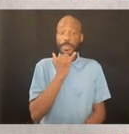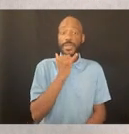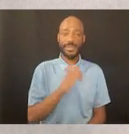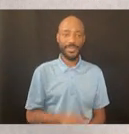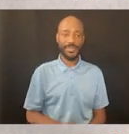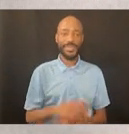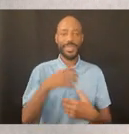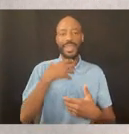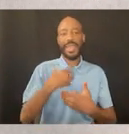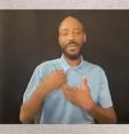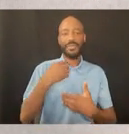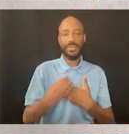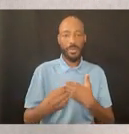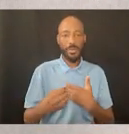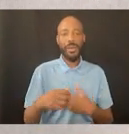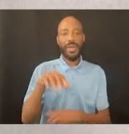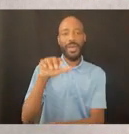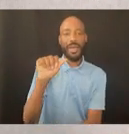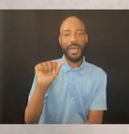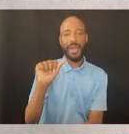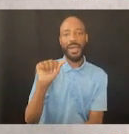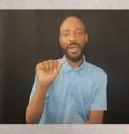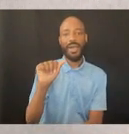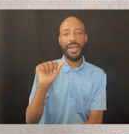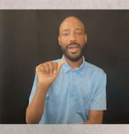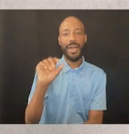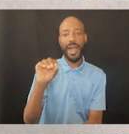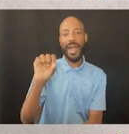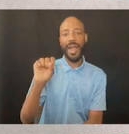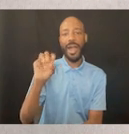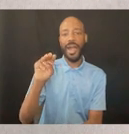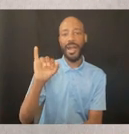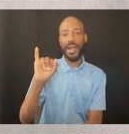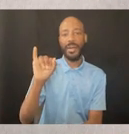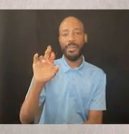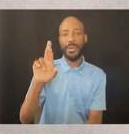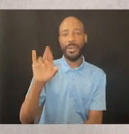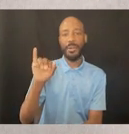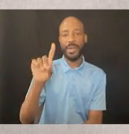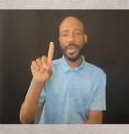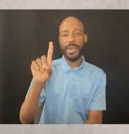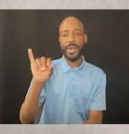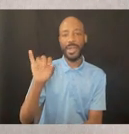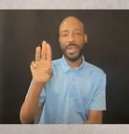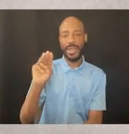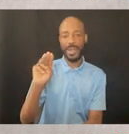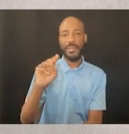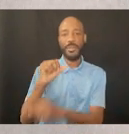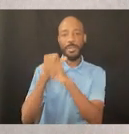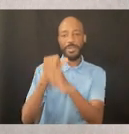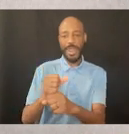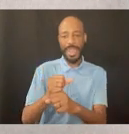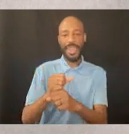Osmeridium Protective Suit from 2016, made out of found objects. It's a wonderful